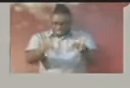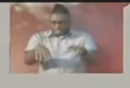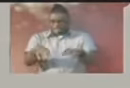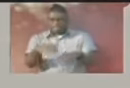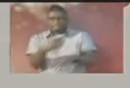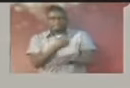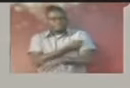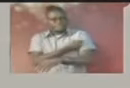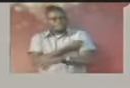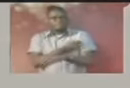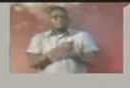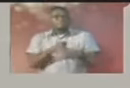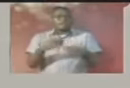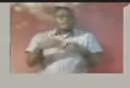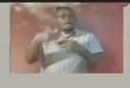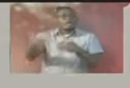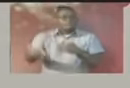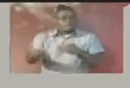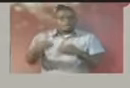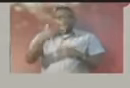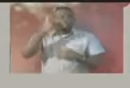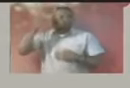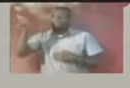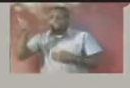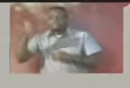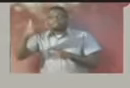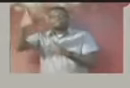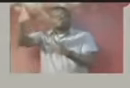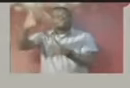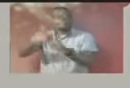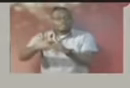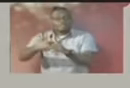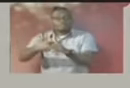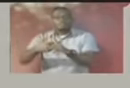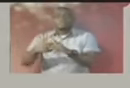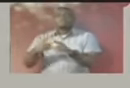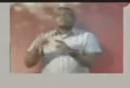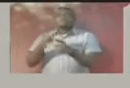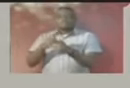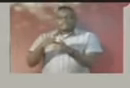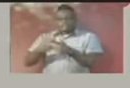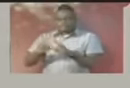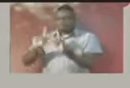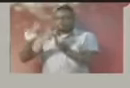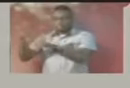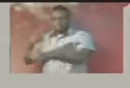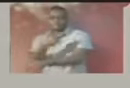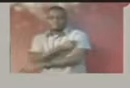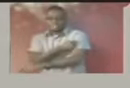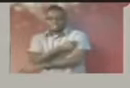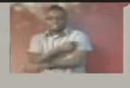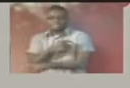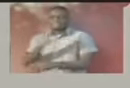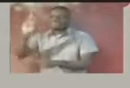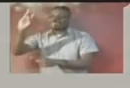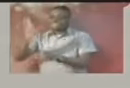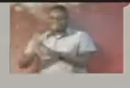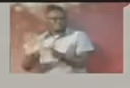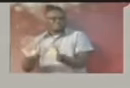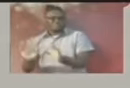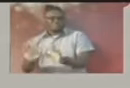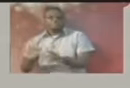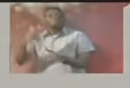after infection and not the 6 months as it was before. So there's a shift. So if you had your first dose, you